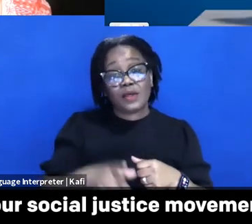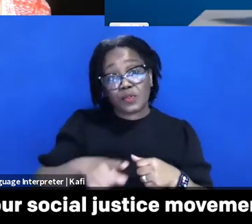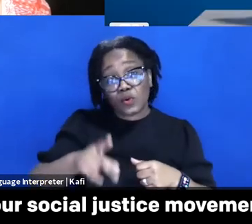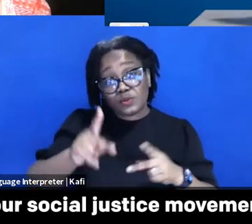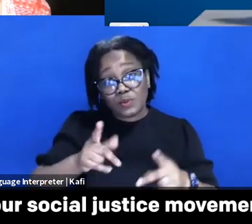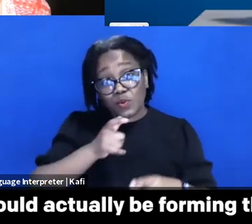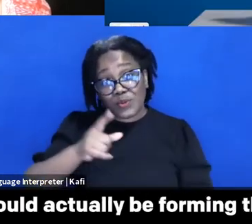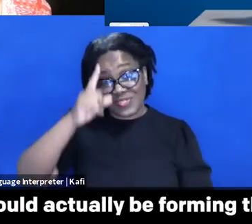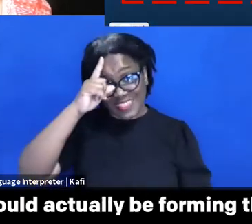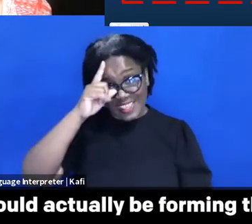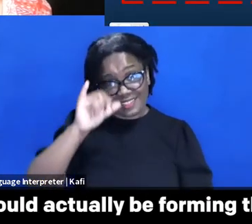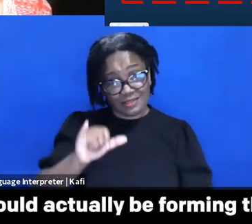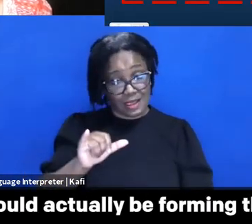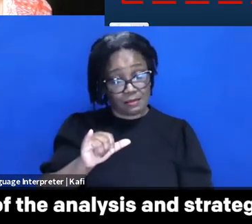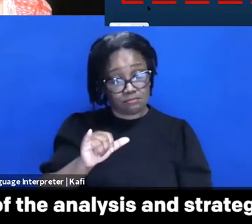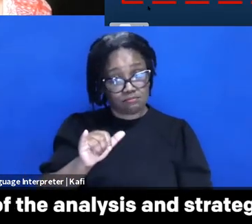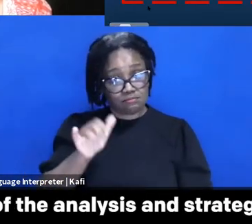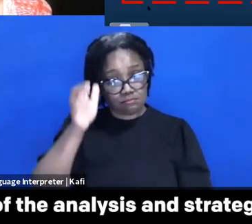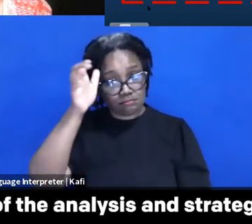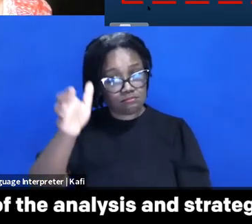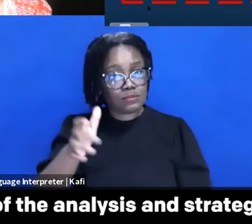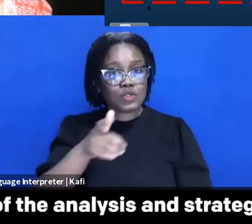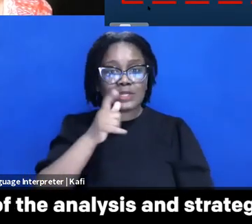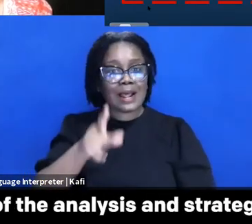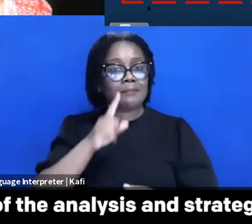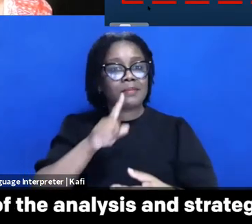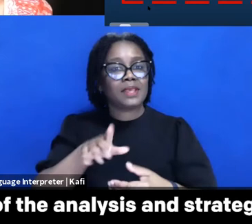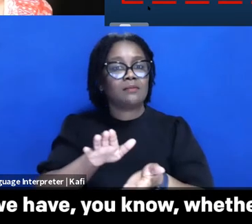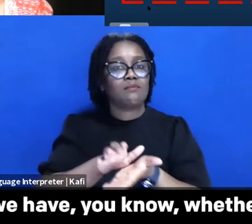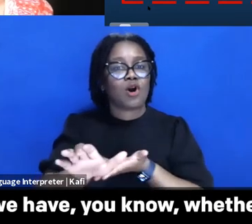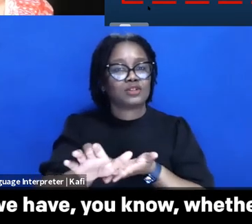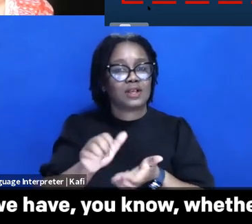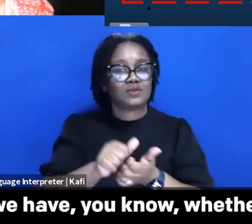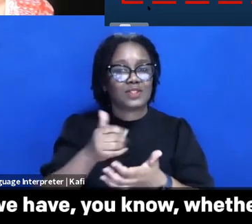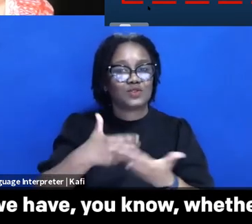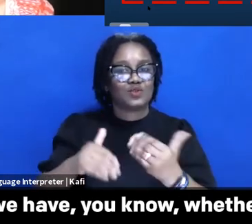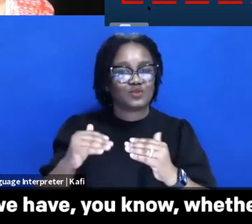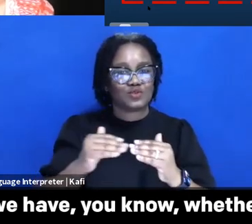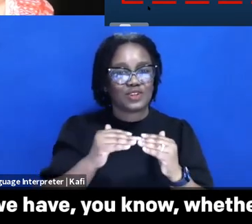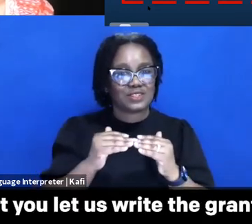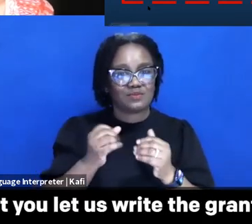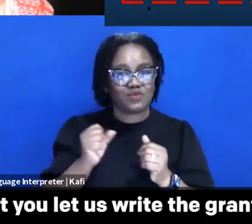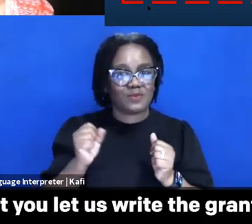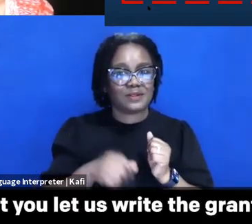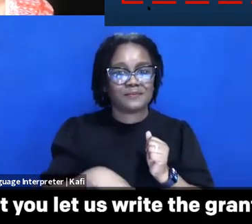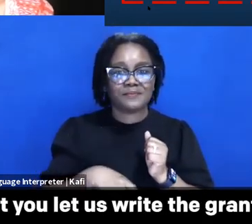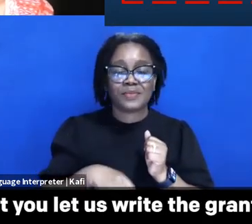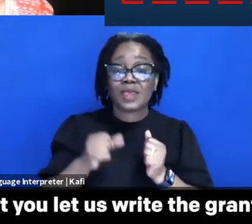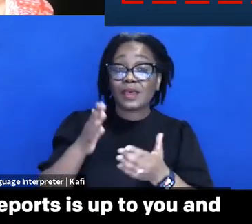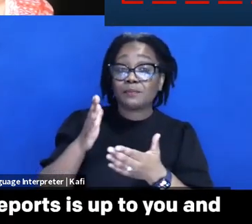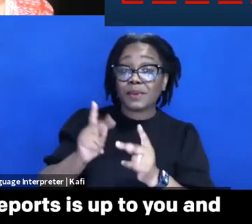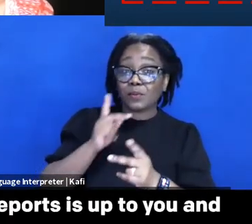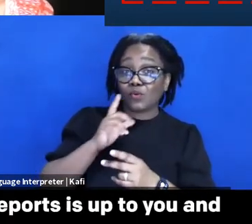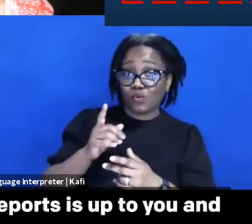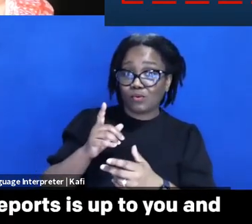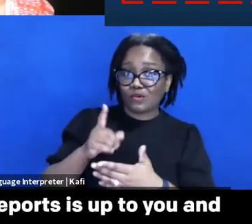social justice movements. We should actually be forming the core of the analysis and strategy that we have. You know, whether or not you let us write the grant